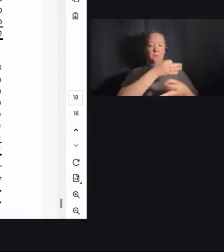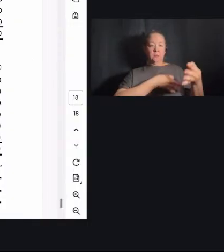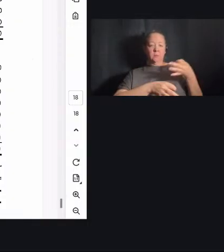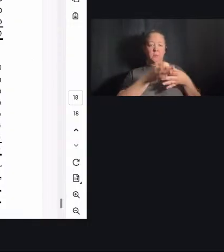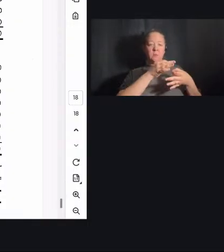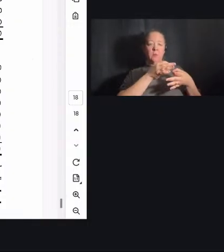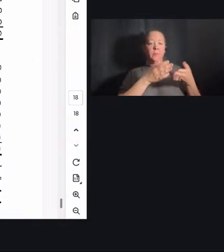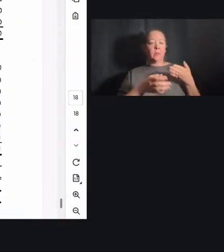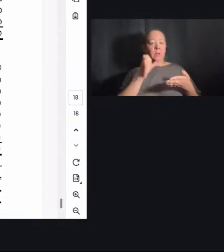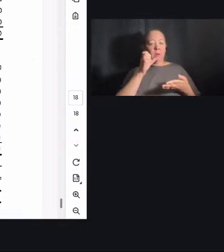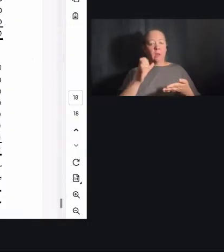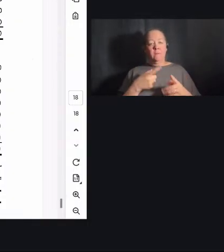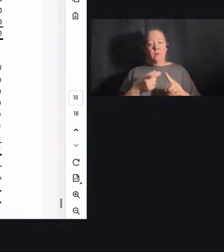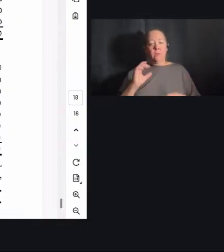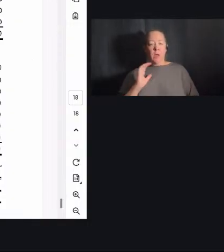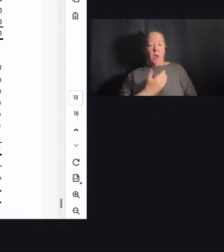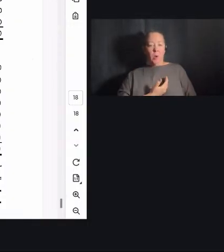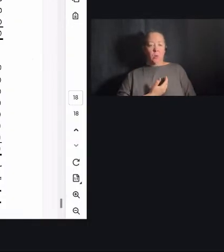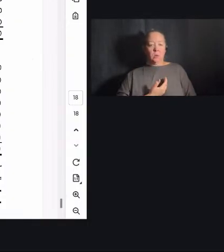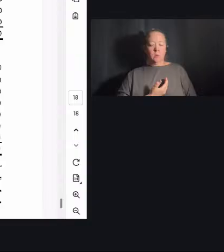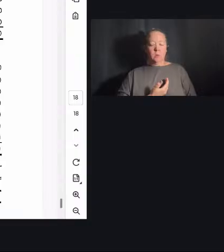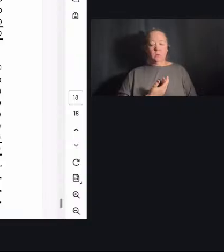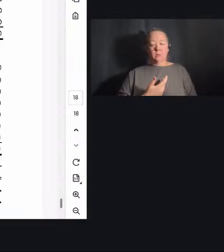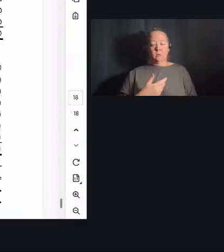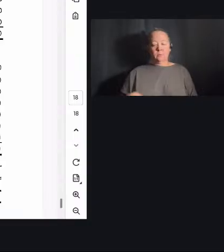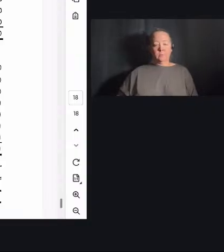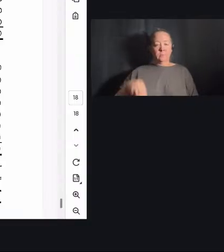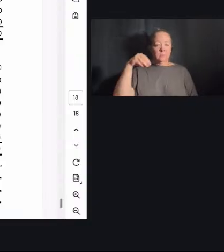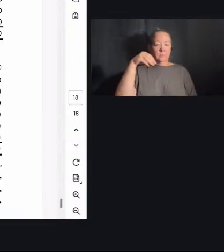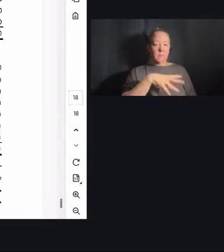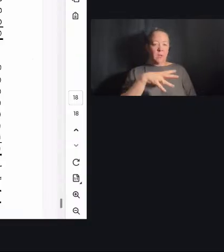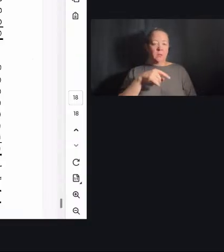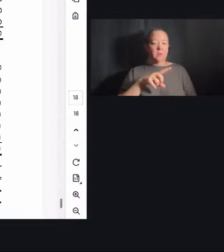our pockets, but maybe grants or things like that outside of.